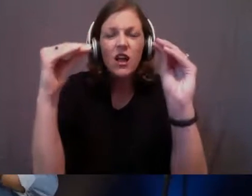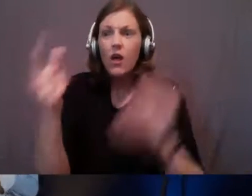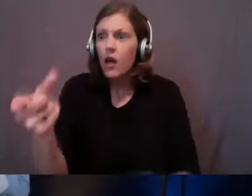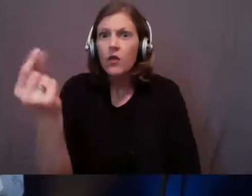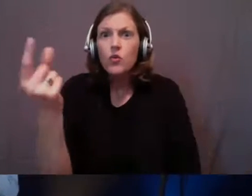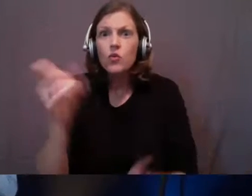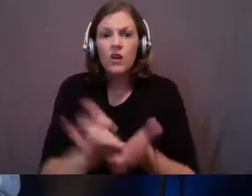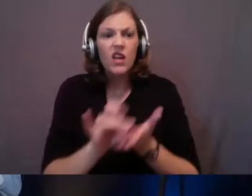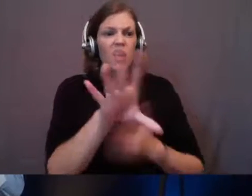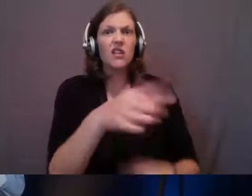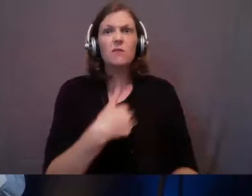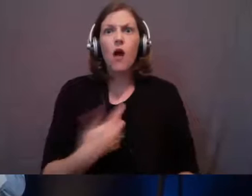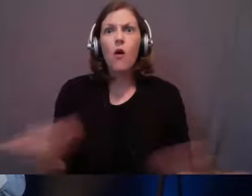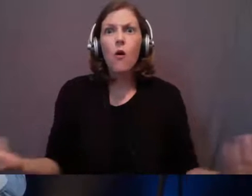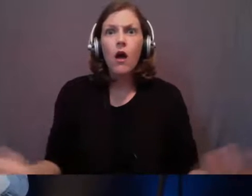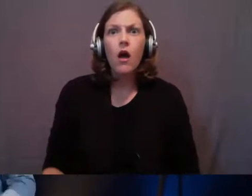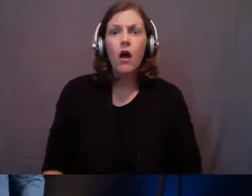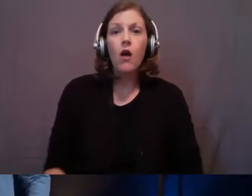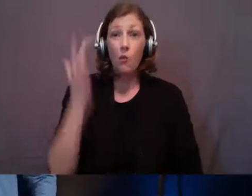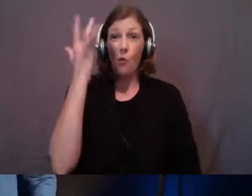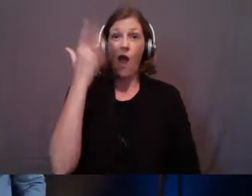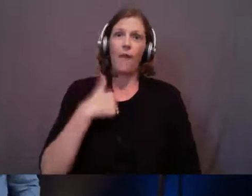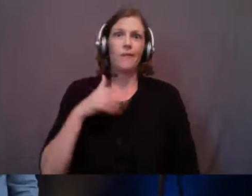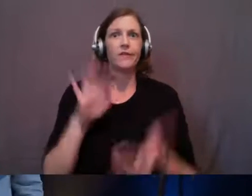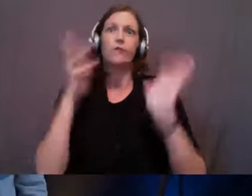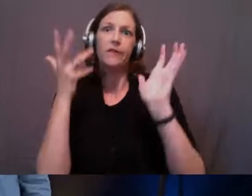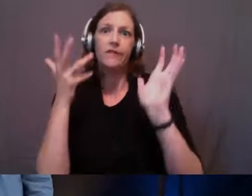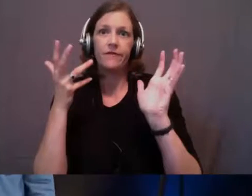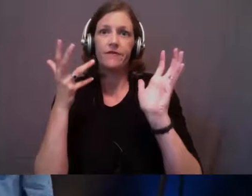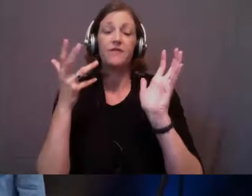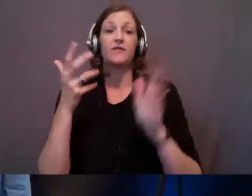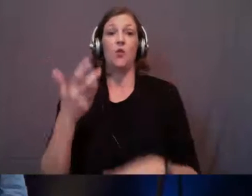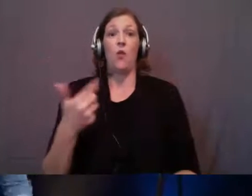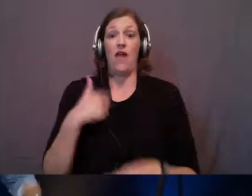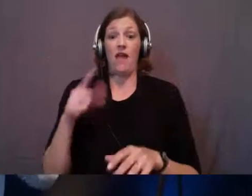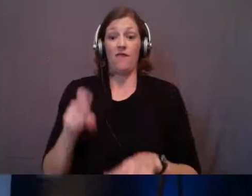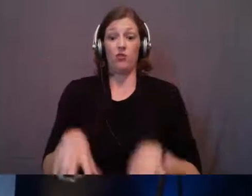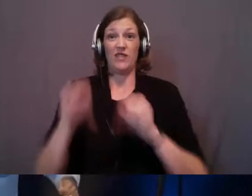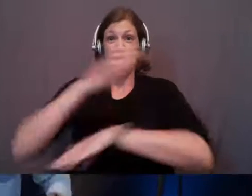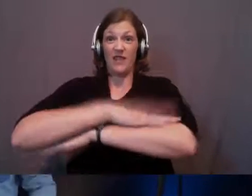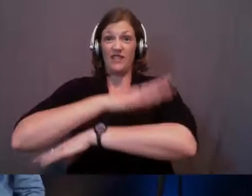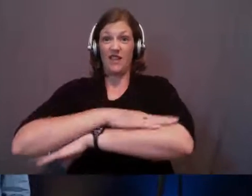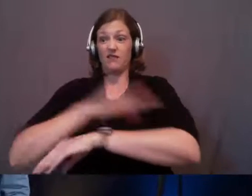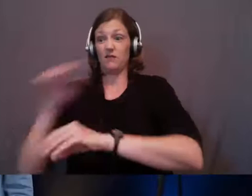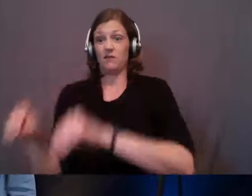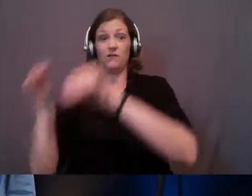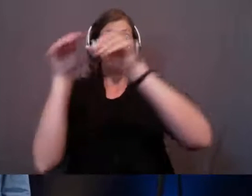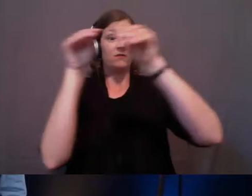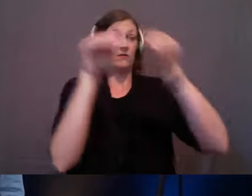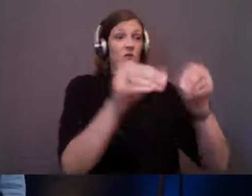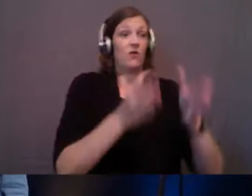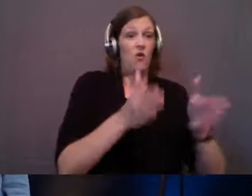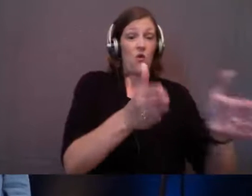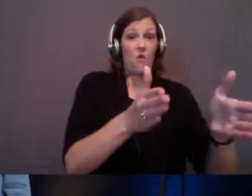classroom because I'm being disruptive. So I have to take my desk in front of my entire classroom and go out to the hallway for the rest